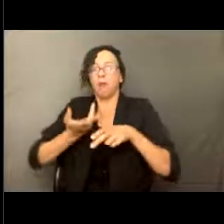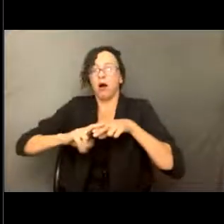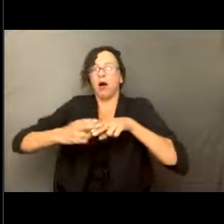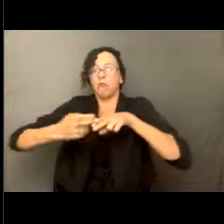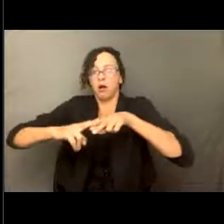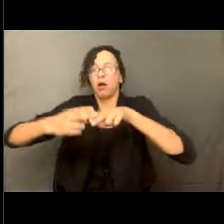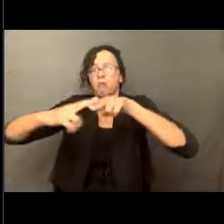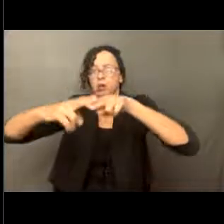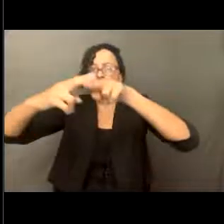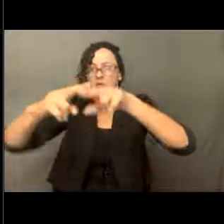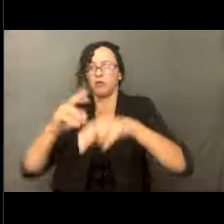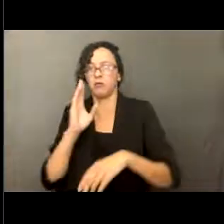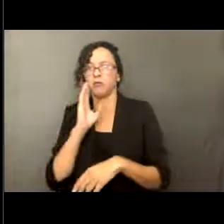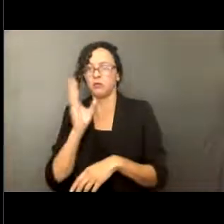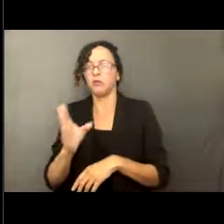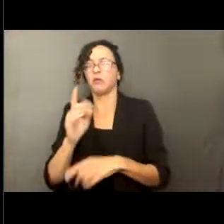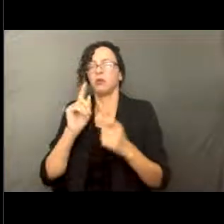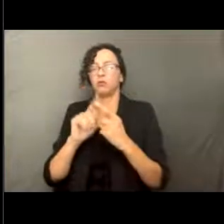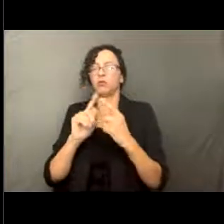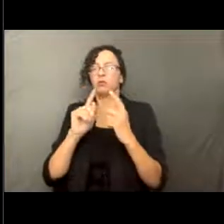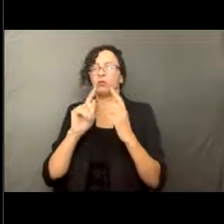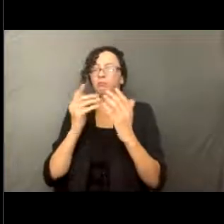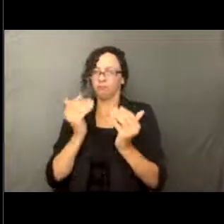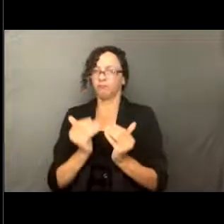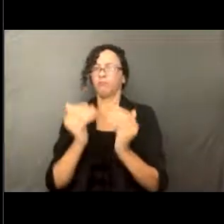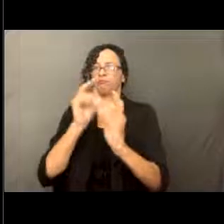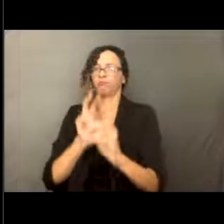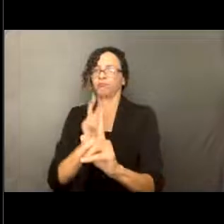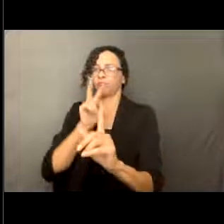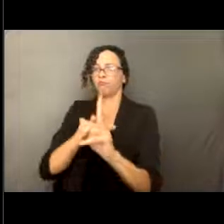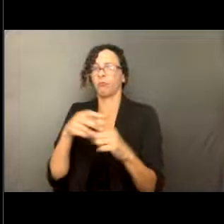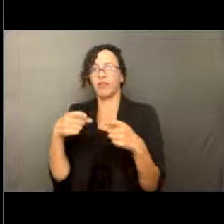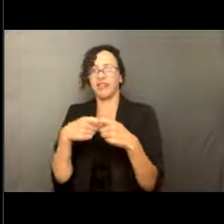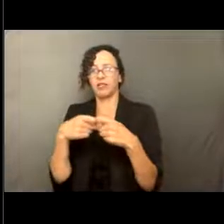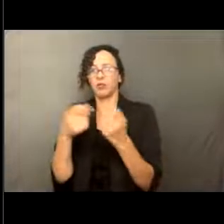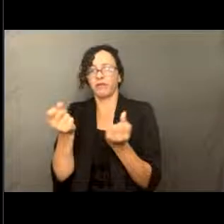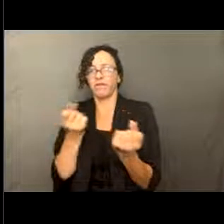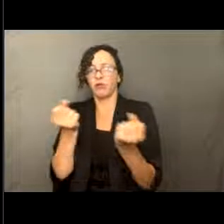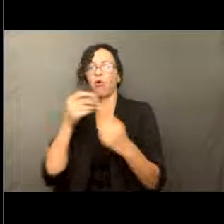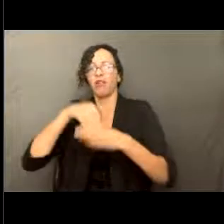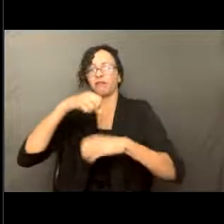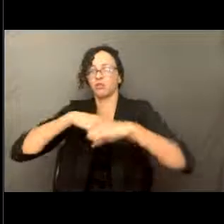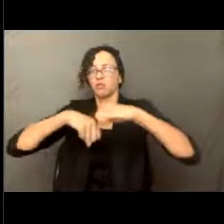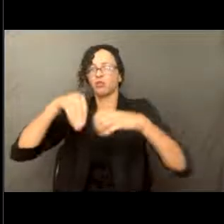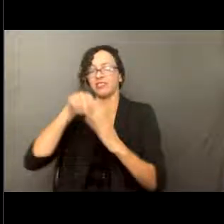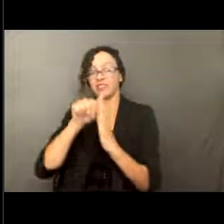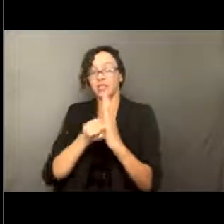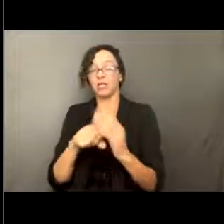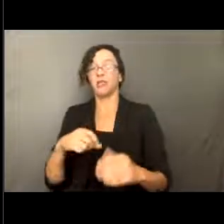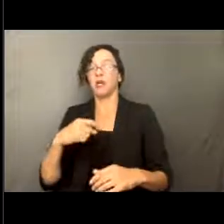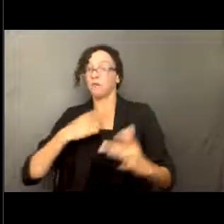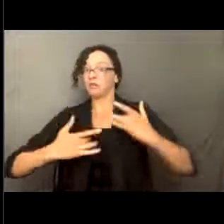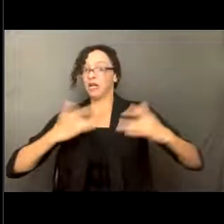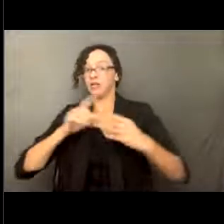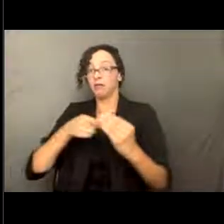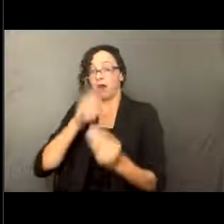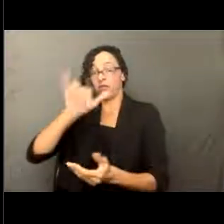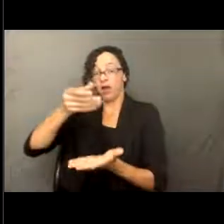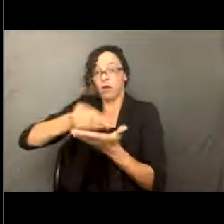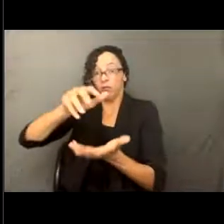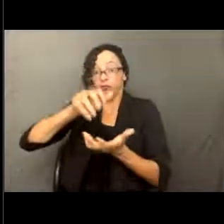implement electric vehicle infrastructure in the state. Excited about this money, but I'll be honest, it pales in comparison